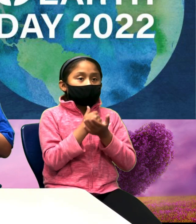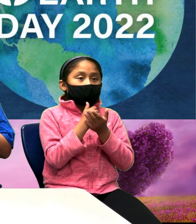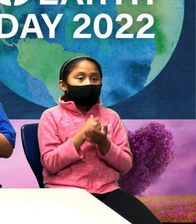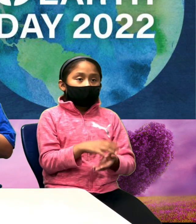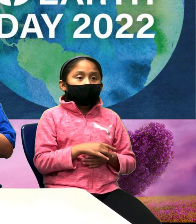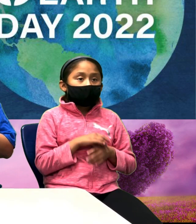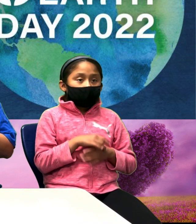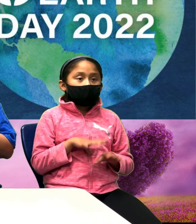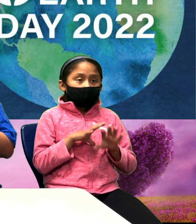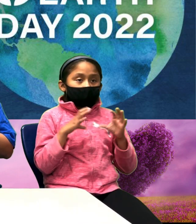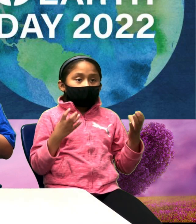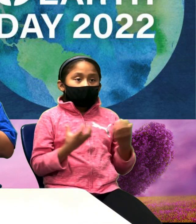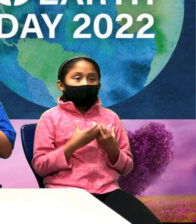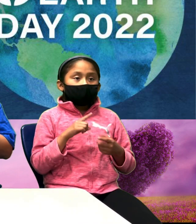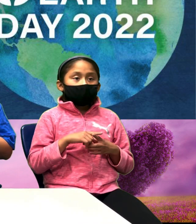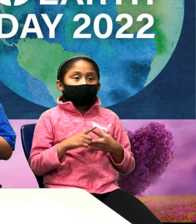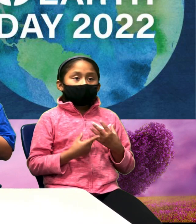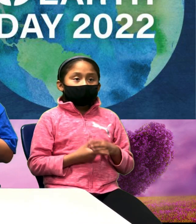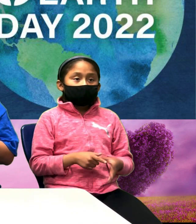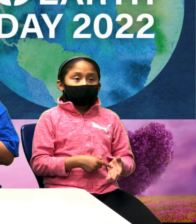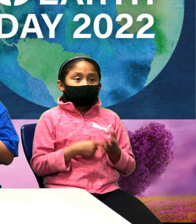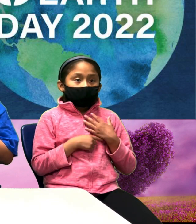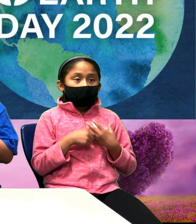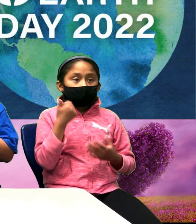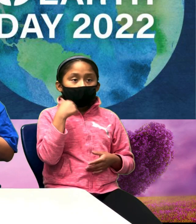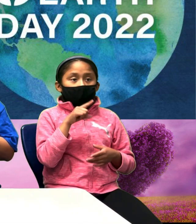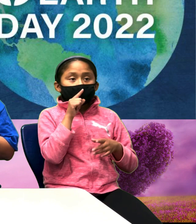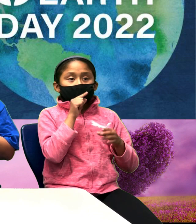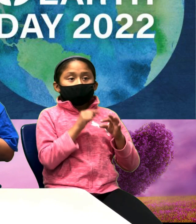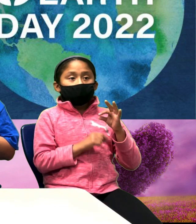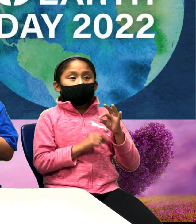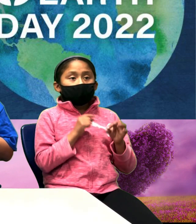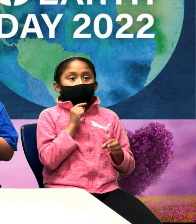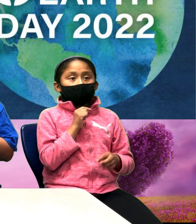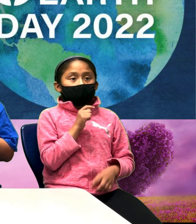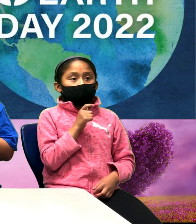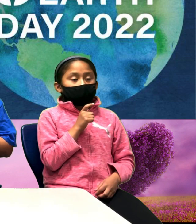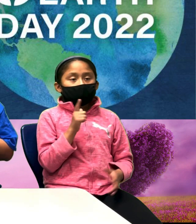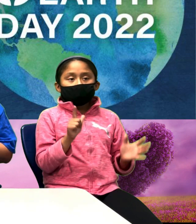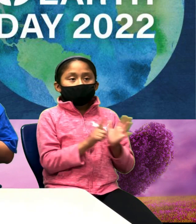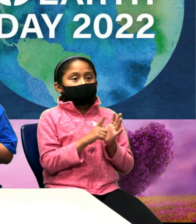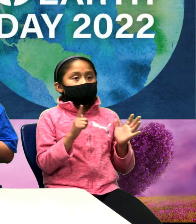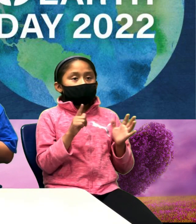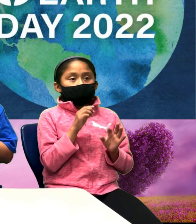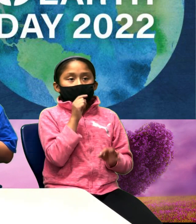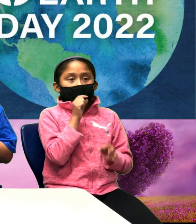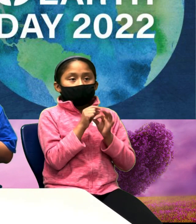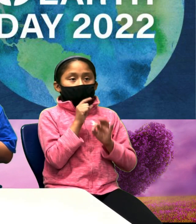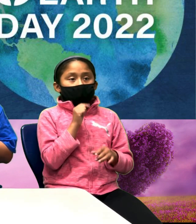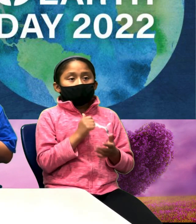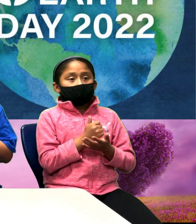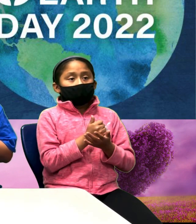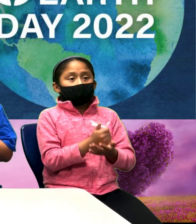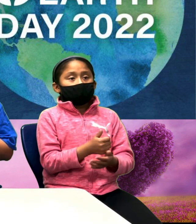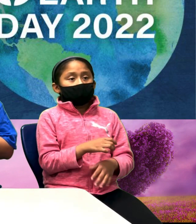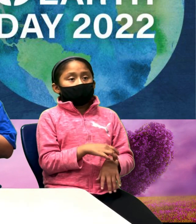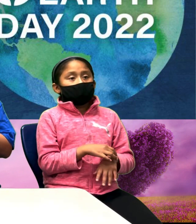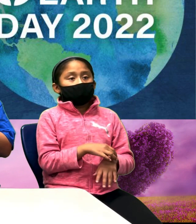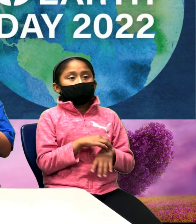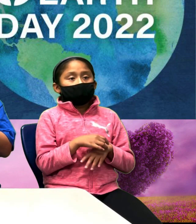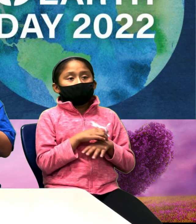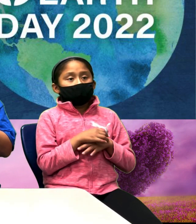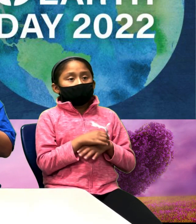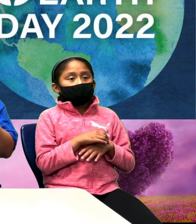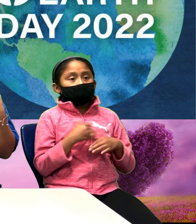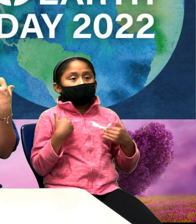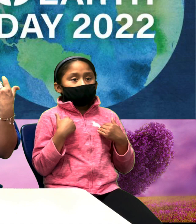You may remember we banned straws this year. Why? To help the Earth. You